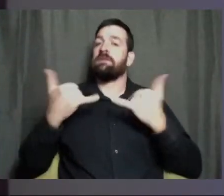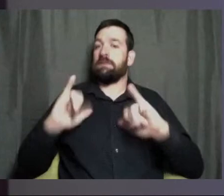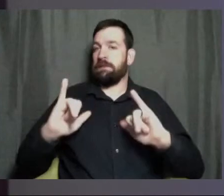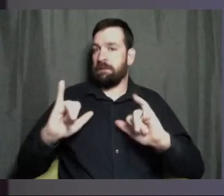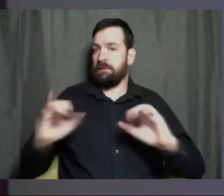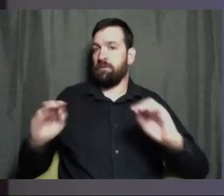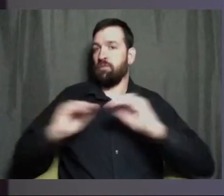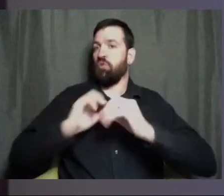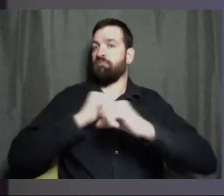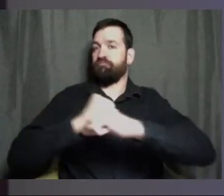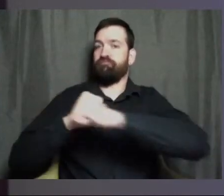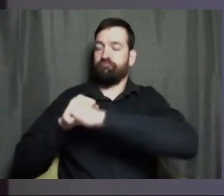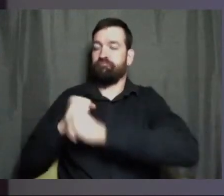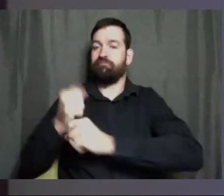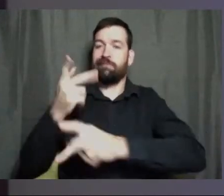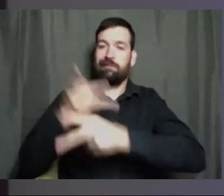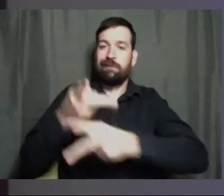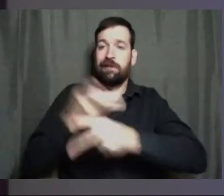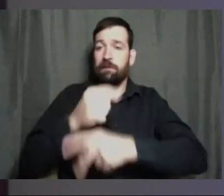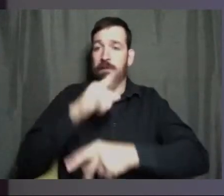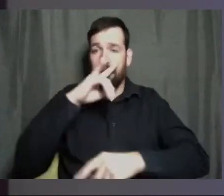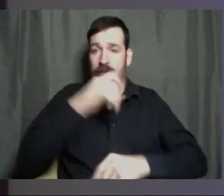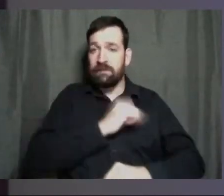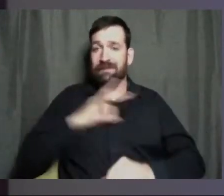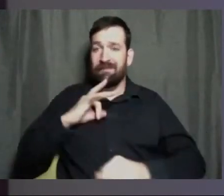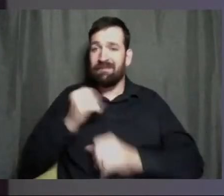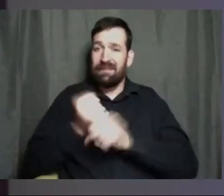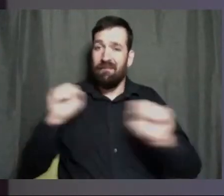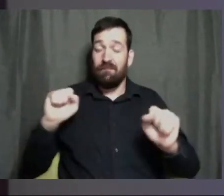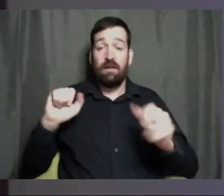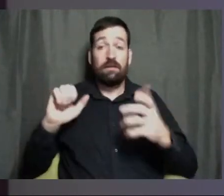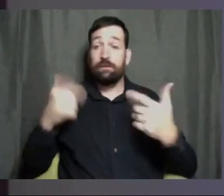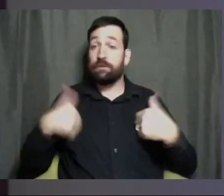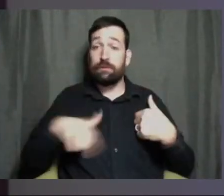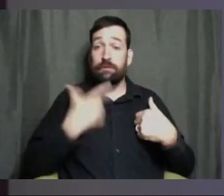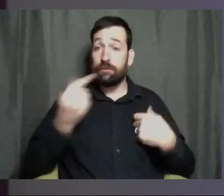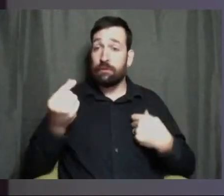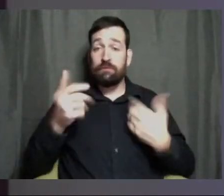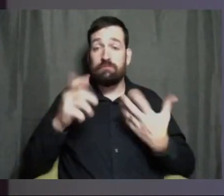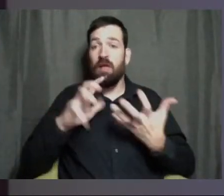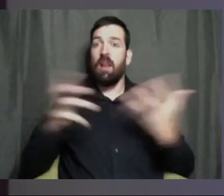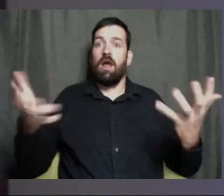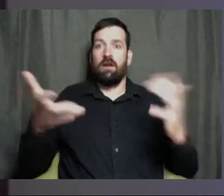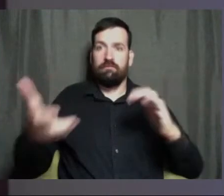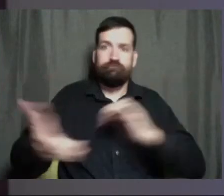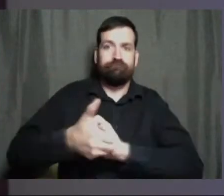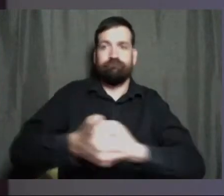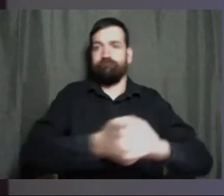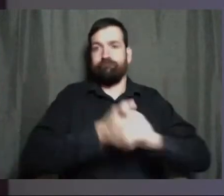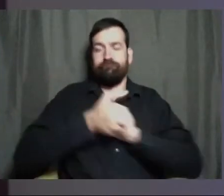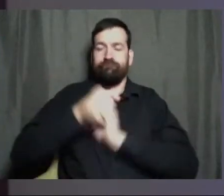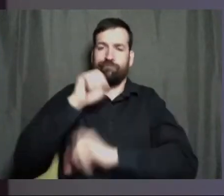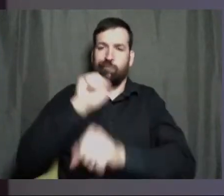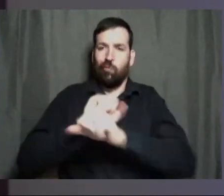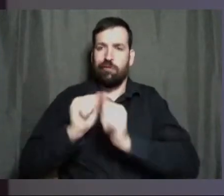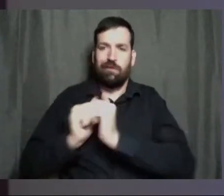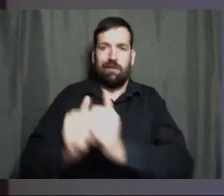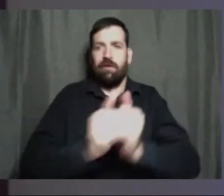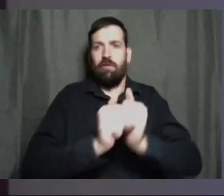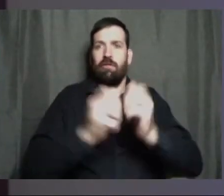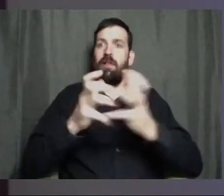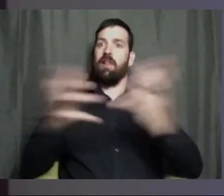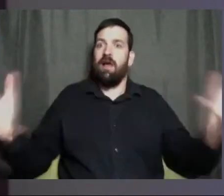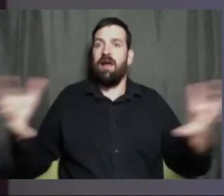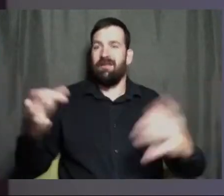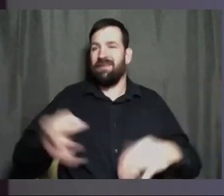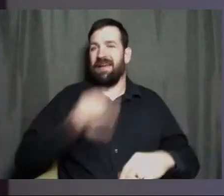and staff safe. And to make all this possible, though, it took a lot of collaborating and advising from experts across the area. So we're going to turn to our